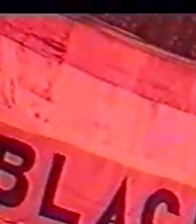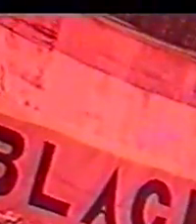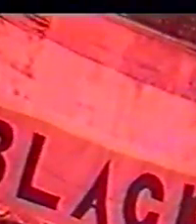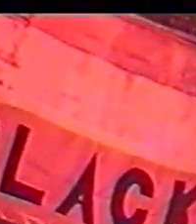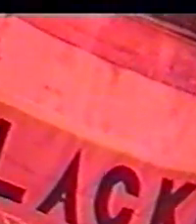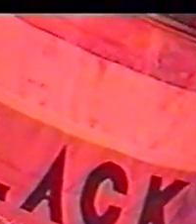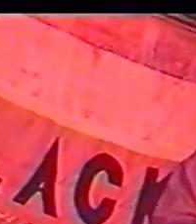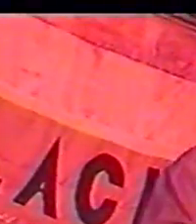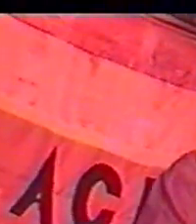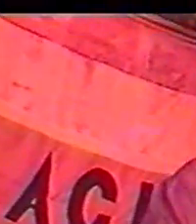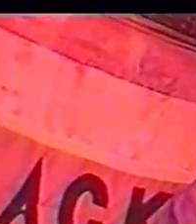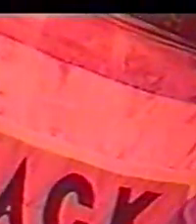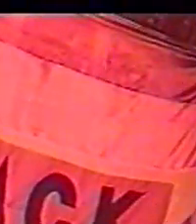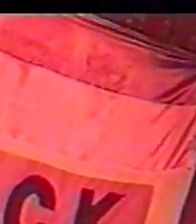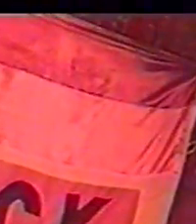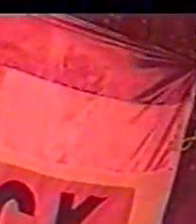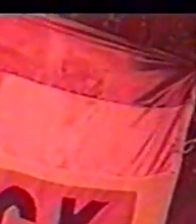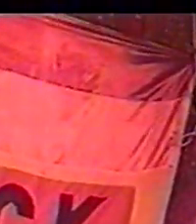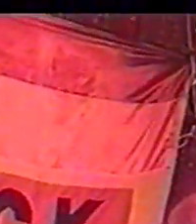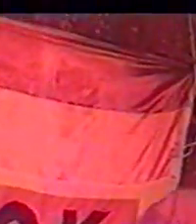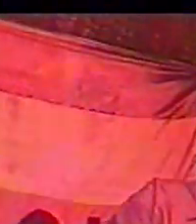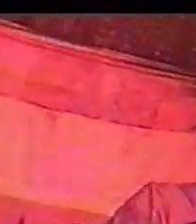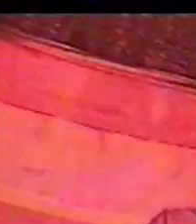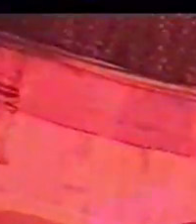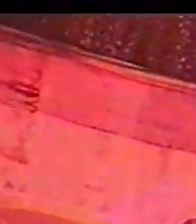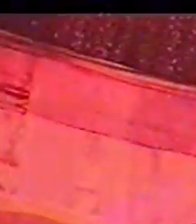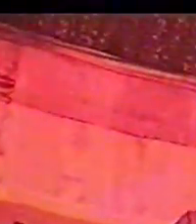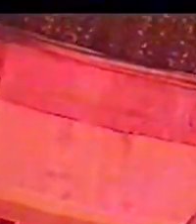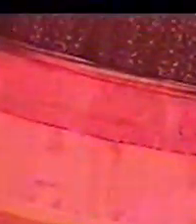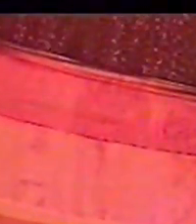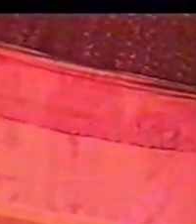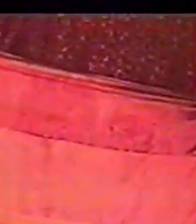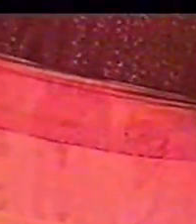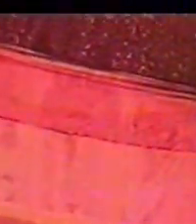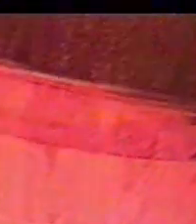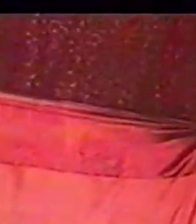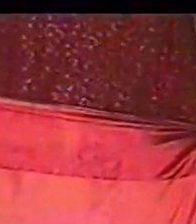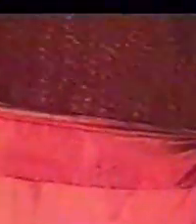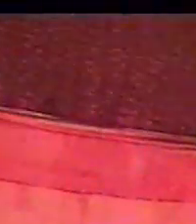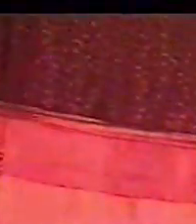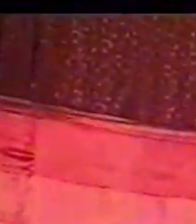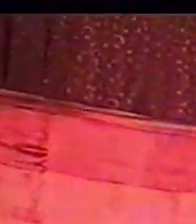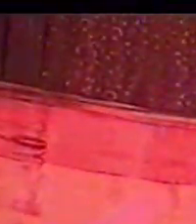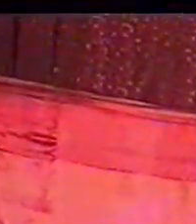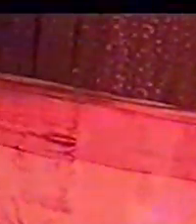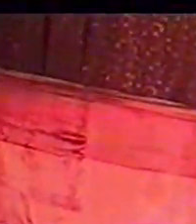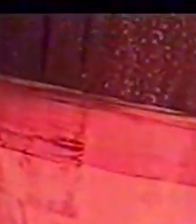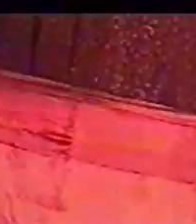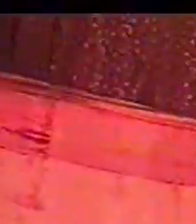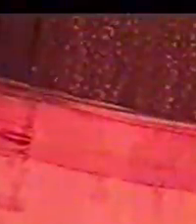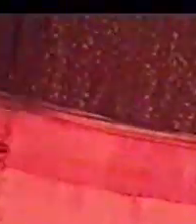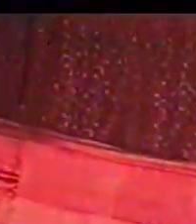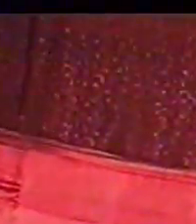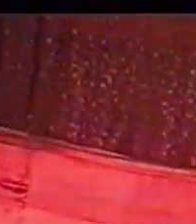want a trophy girl that just can't miss with a good luck charm like you. Come on and